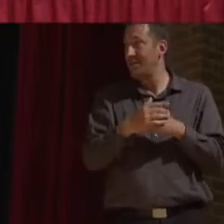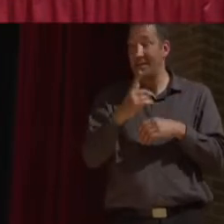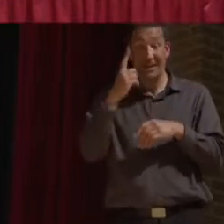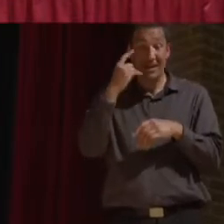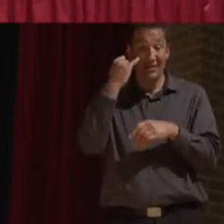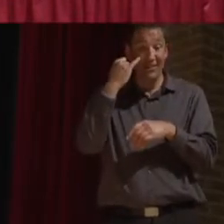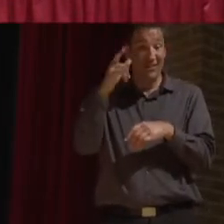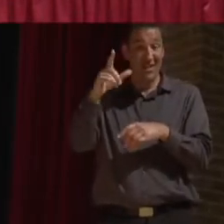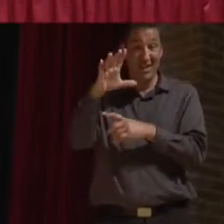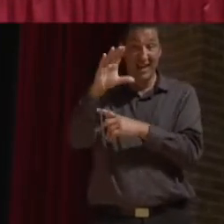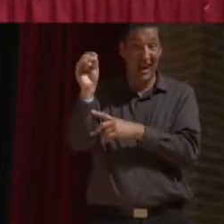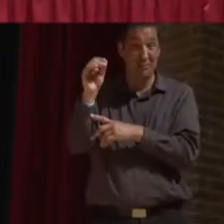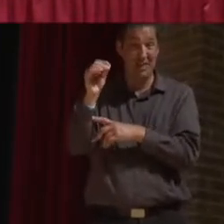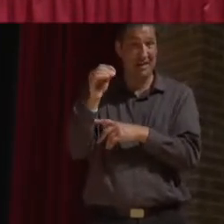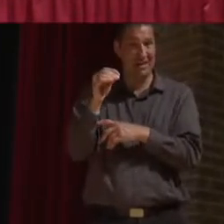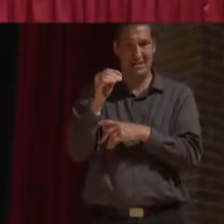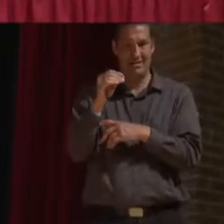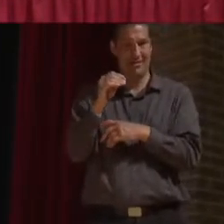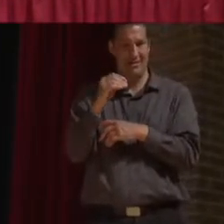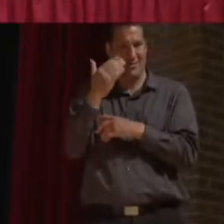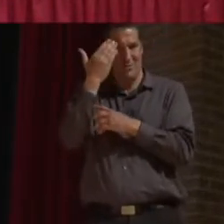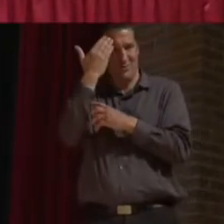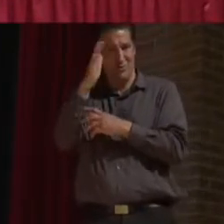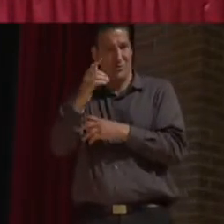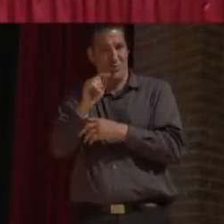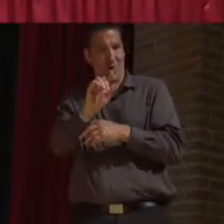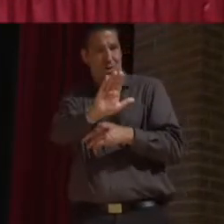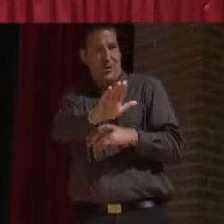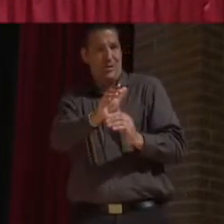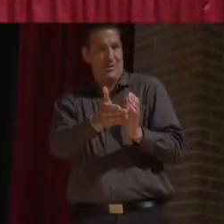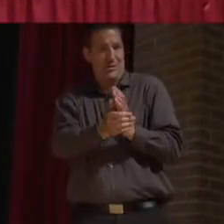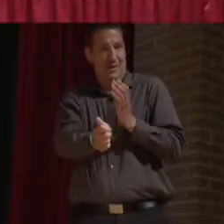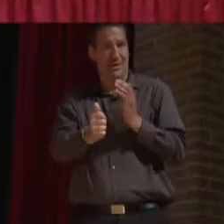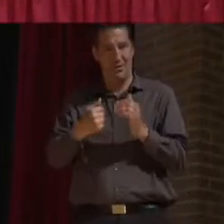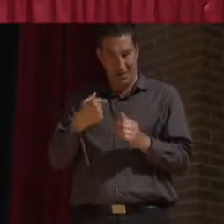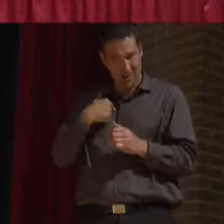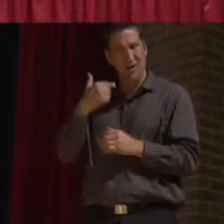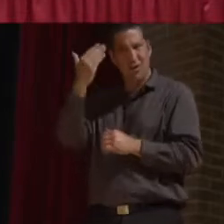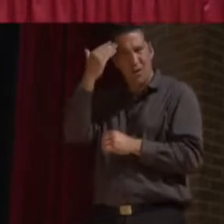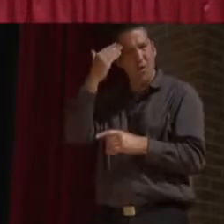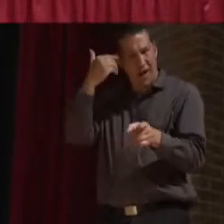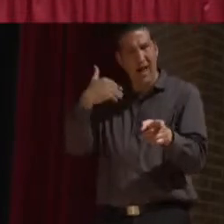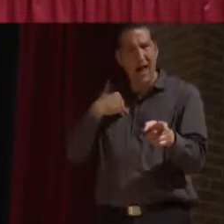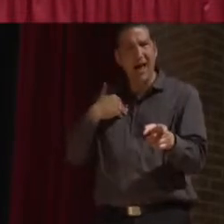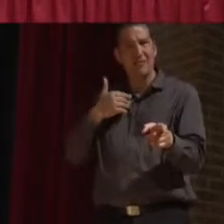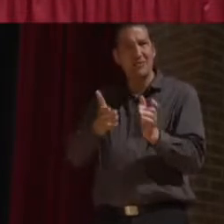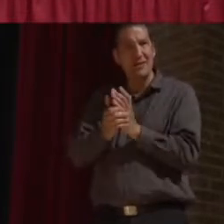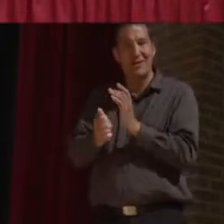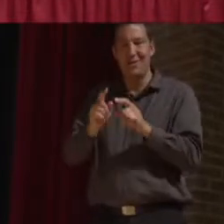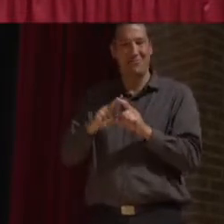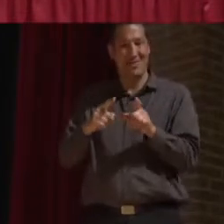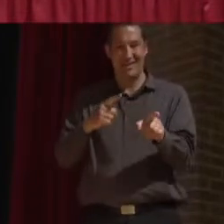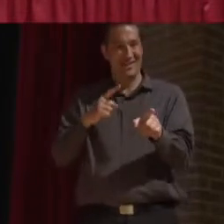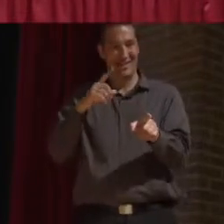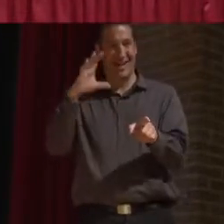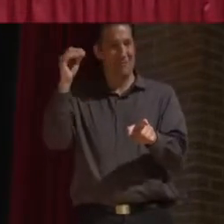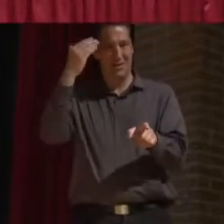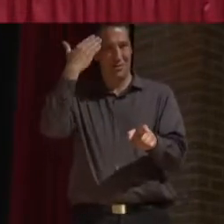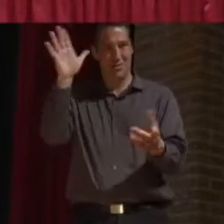employer can't see the skills that we see in our own kids or our friends' kids, how can we expect them to be viewed